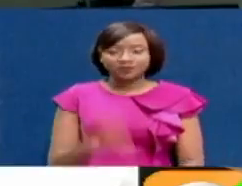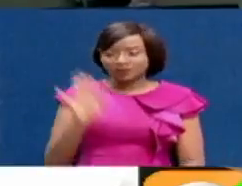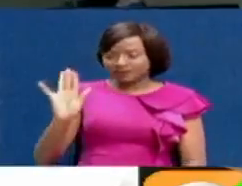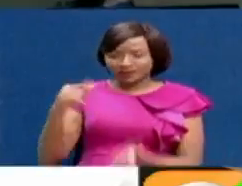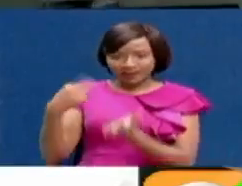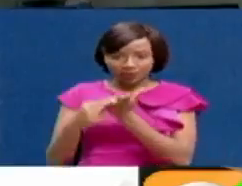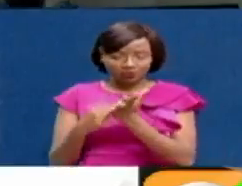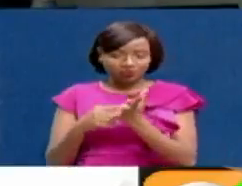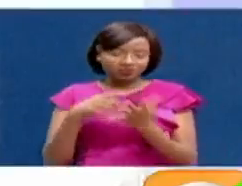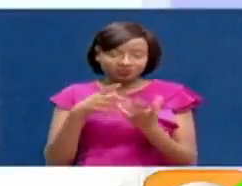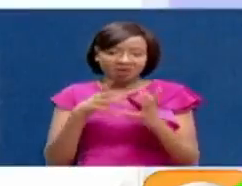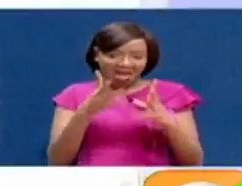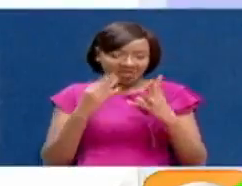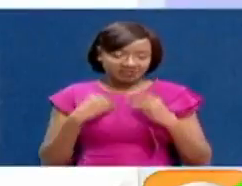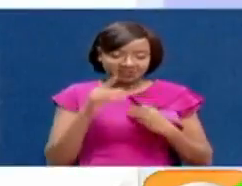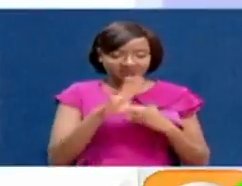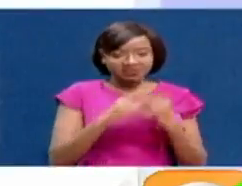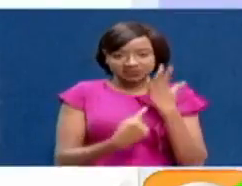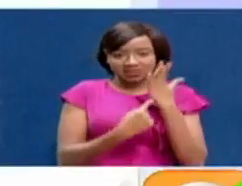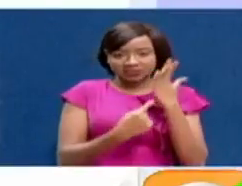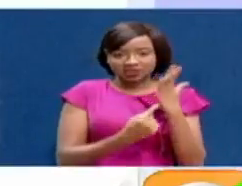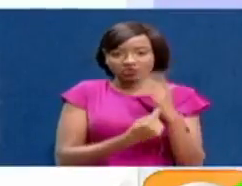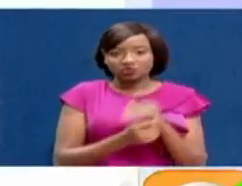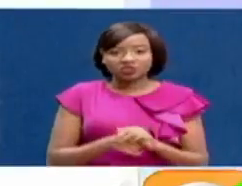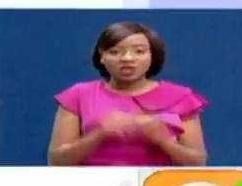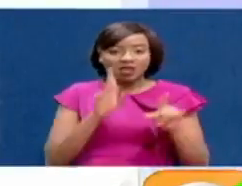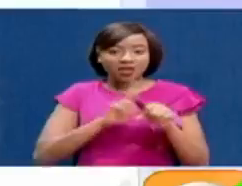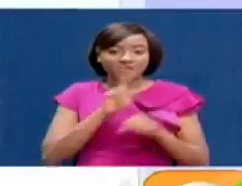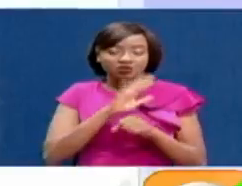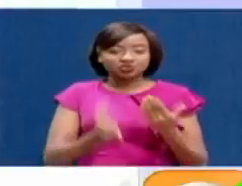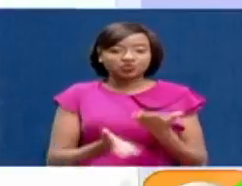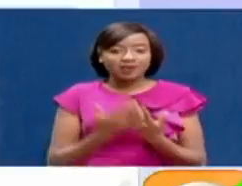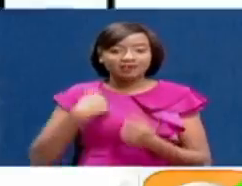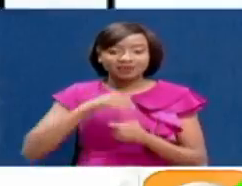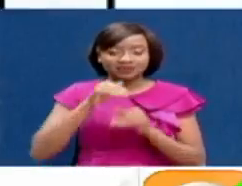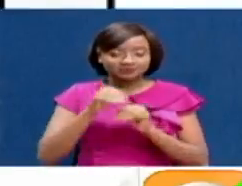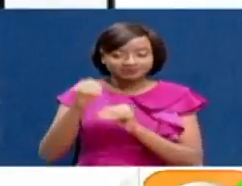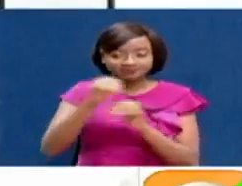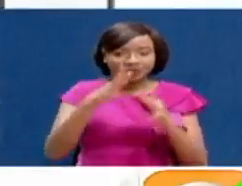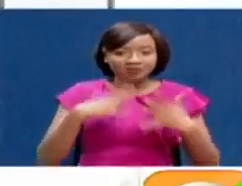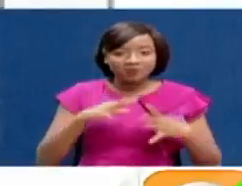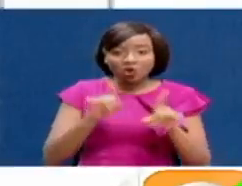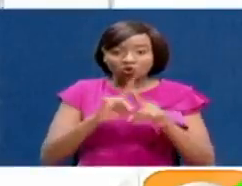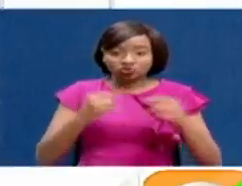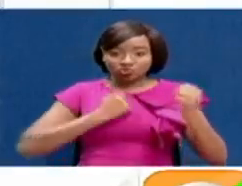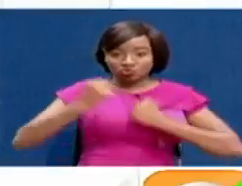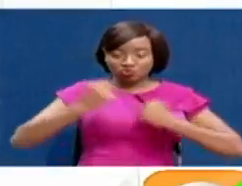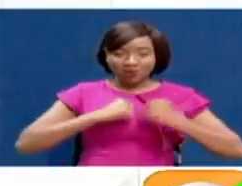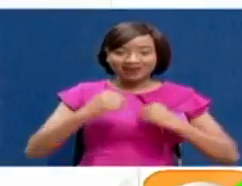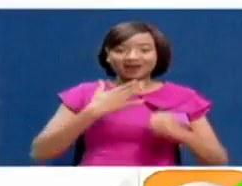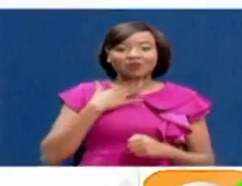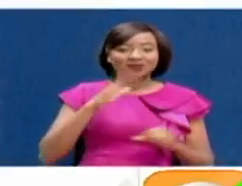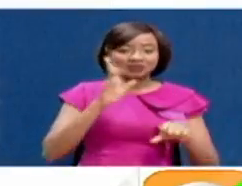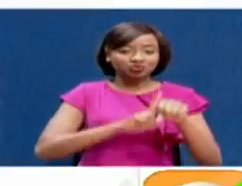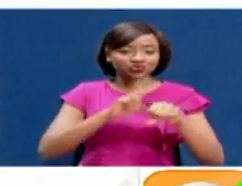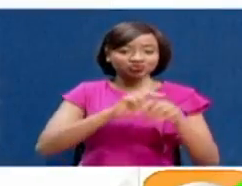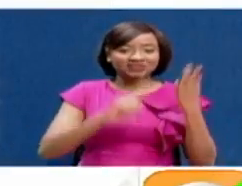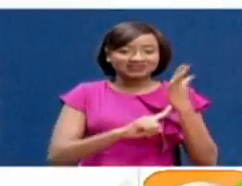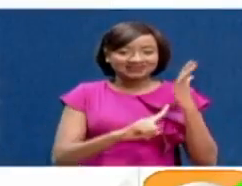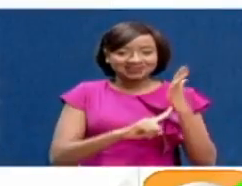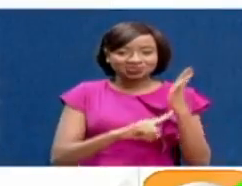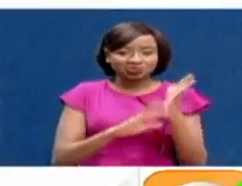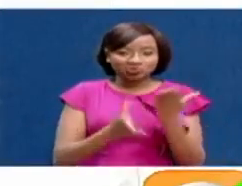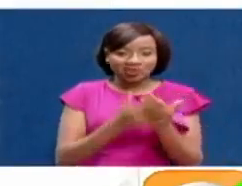Uganda has already adopted the technology and is using it as part of their contact tracing methods. Rwanda has recently opted to use digital tools